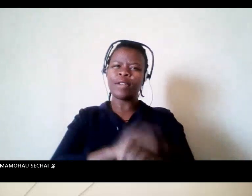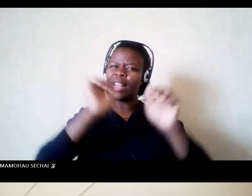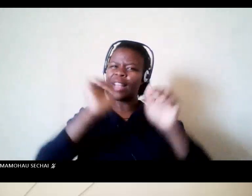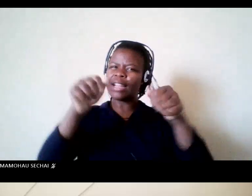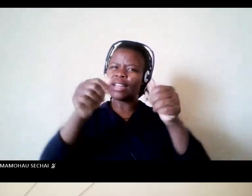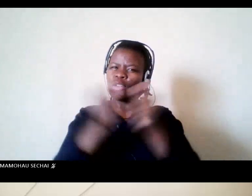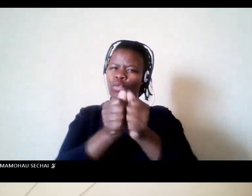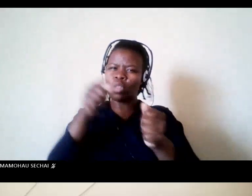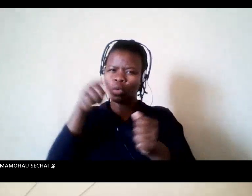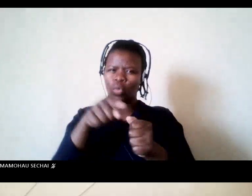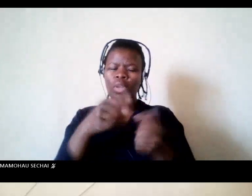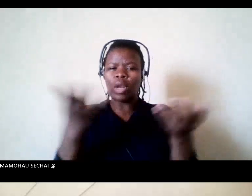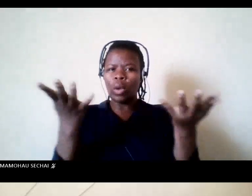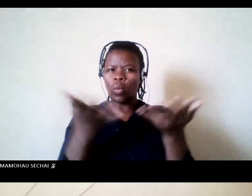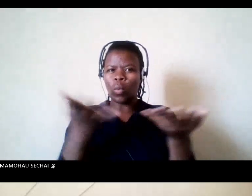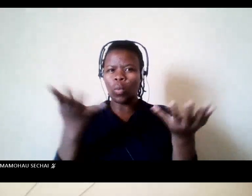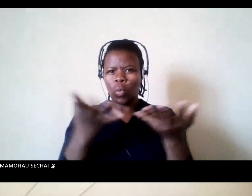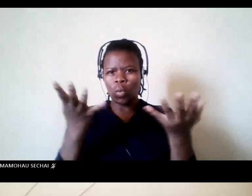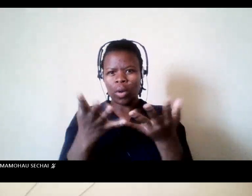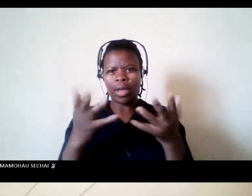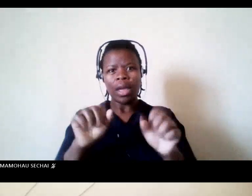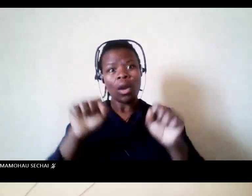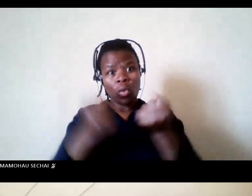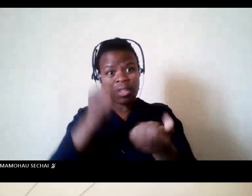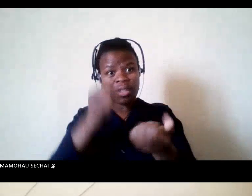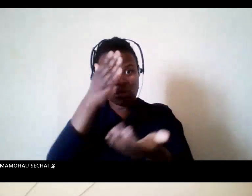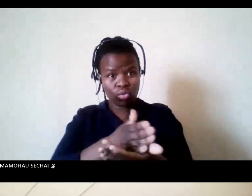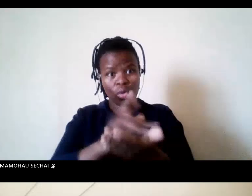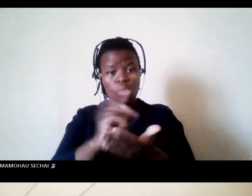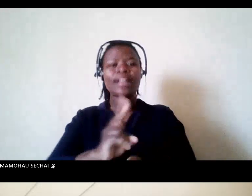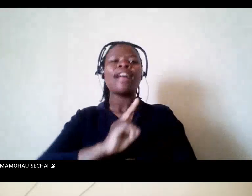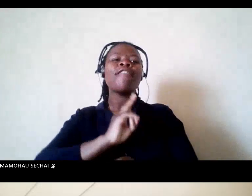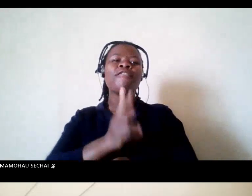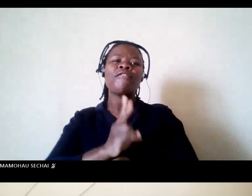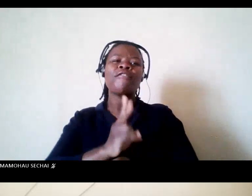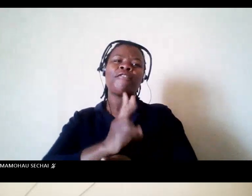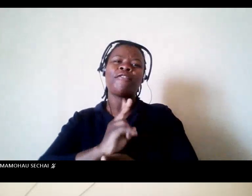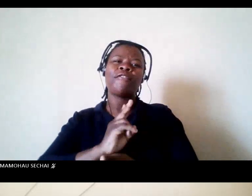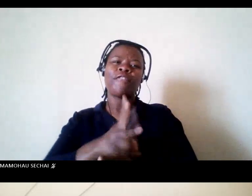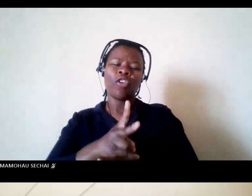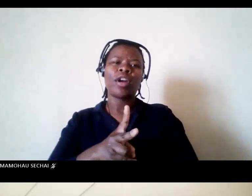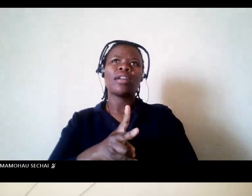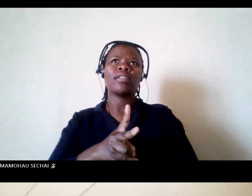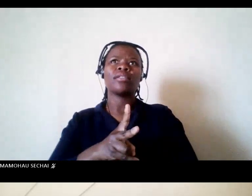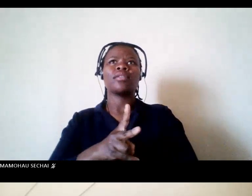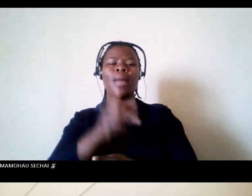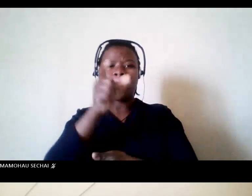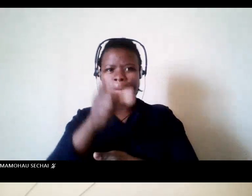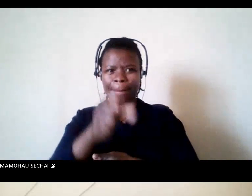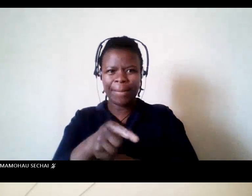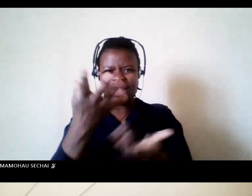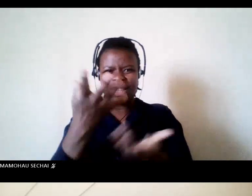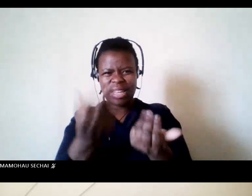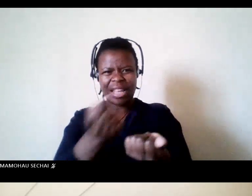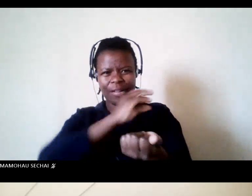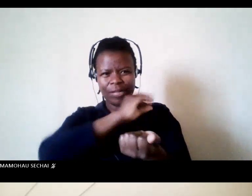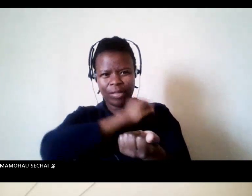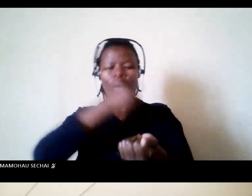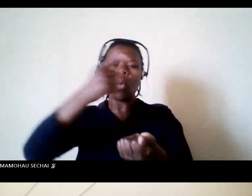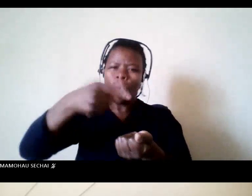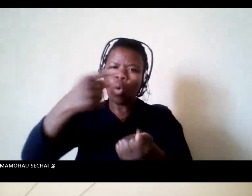to making sure that the voice is of the person with a disability is always